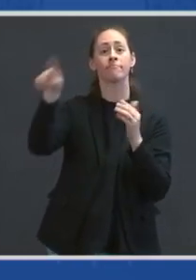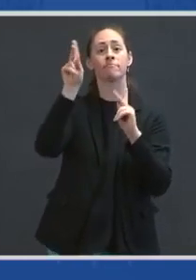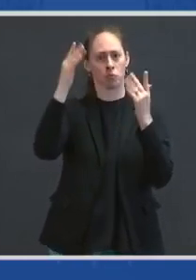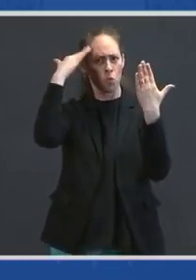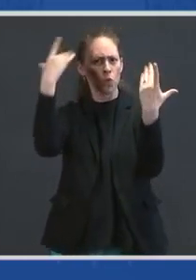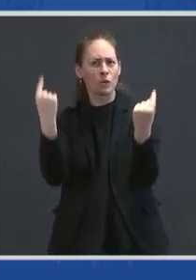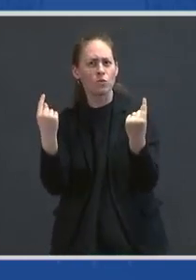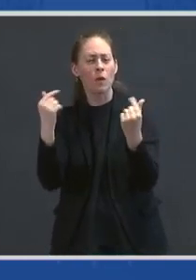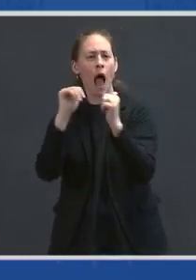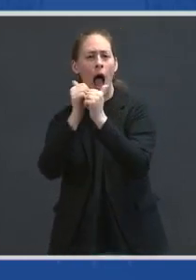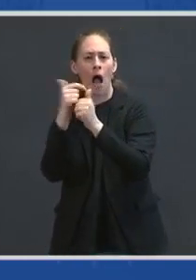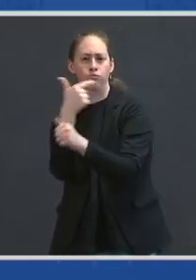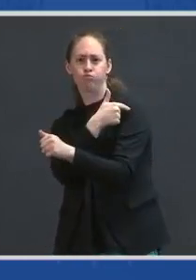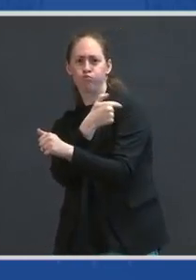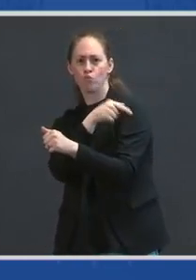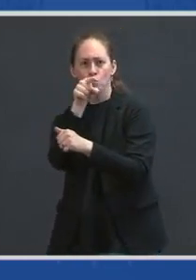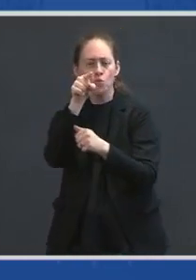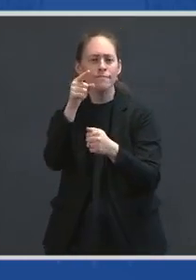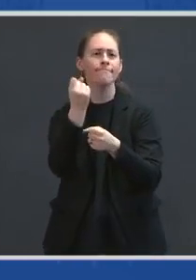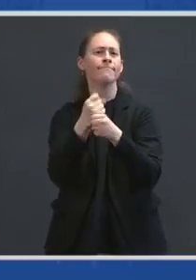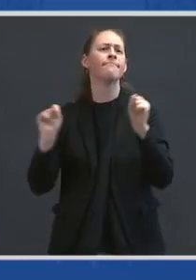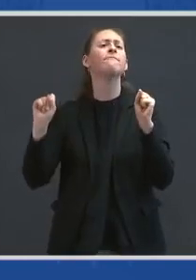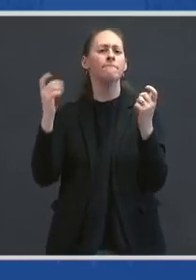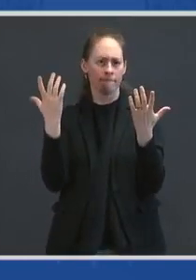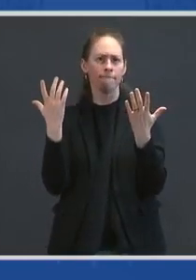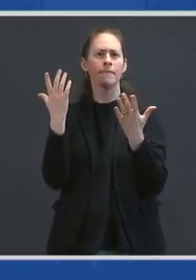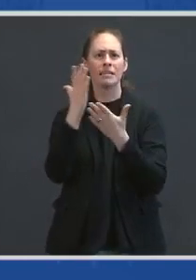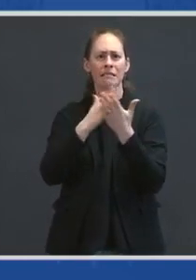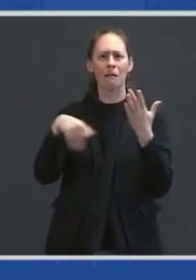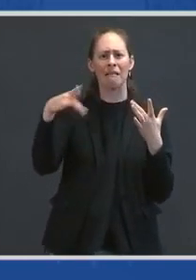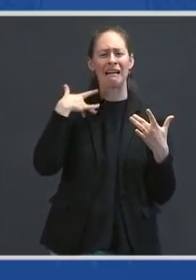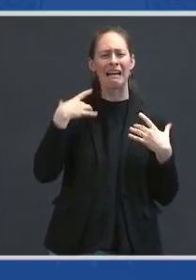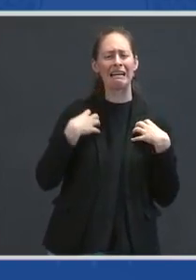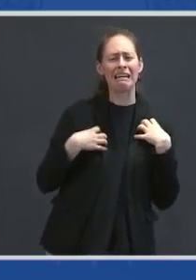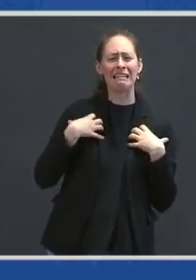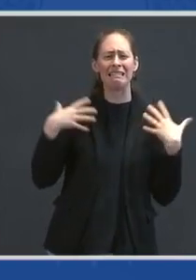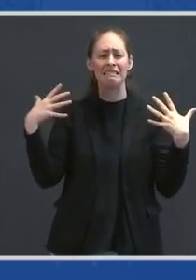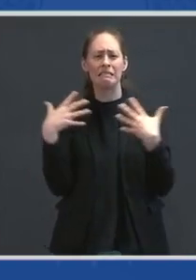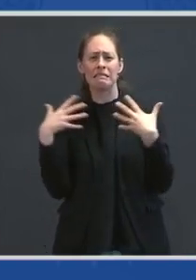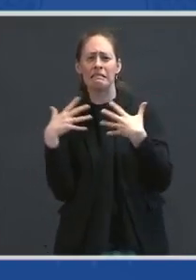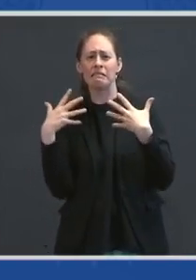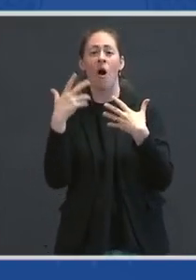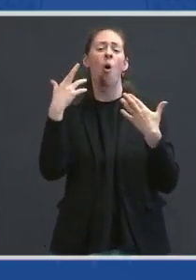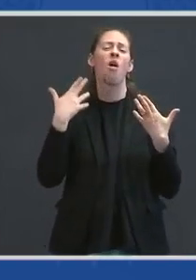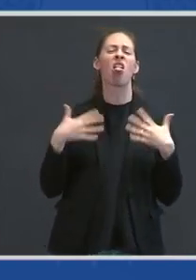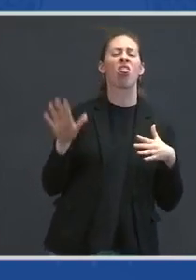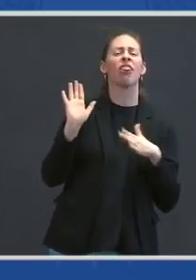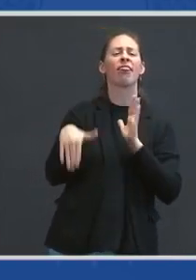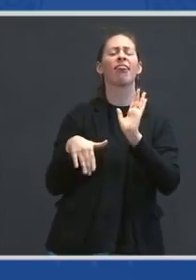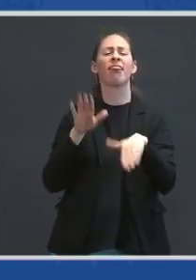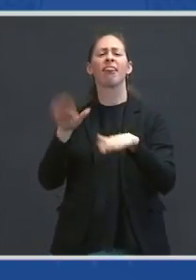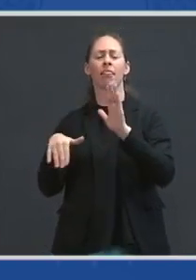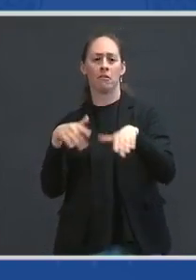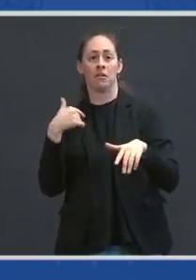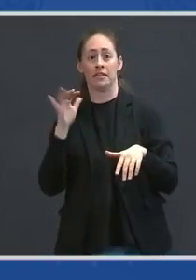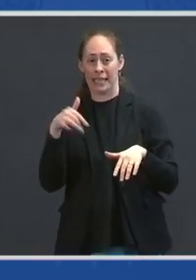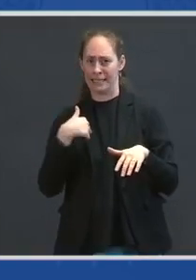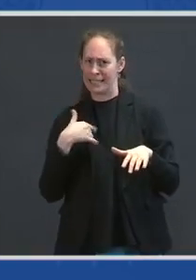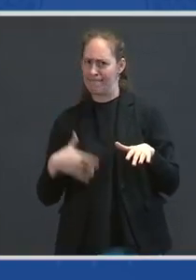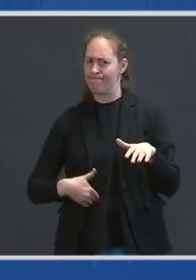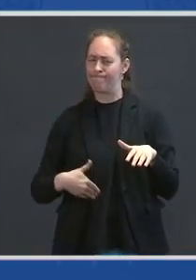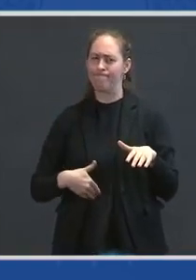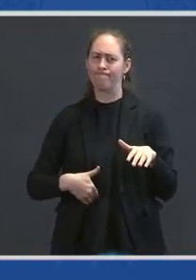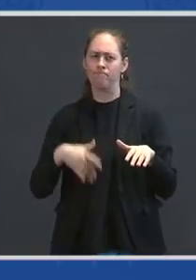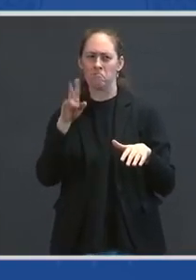people who aren't eager to get the shots. At least that's been the prediction. I don't think it's going to happen. I think more